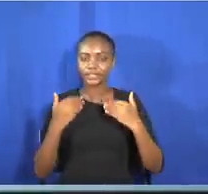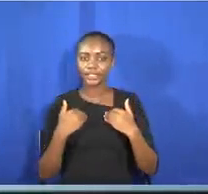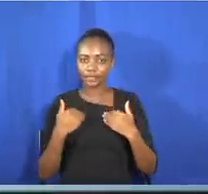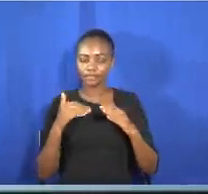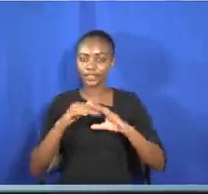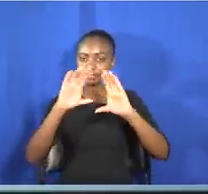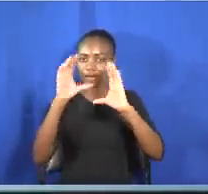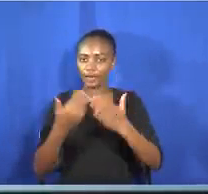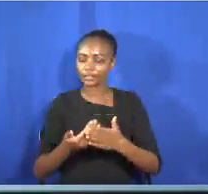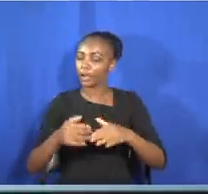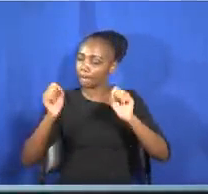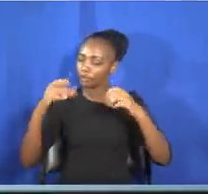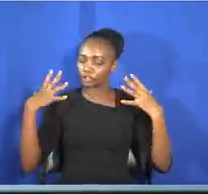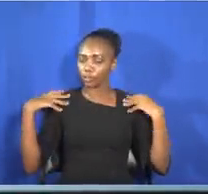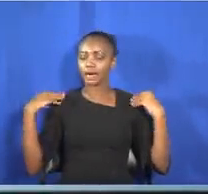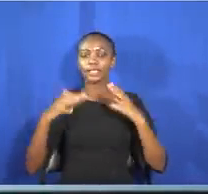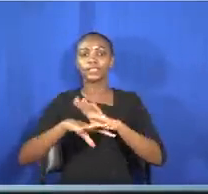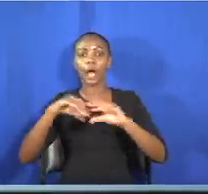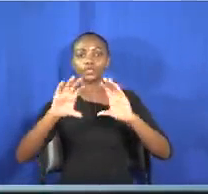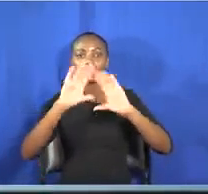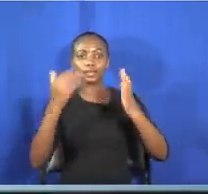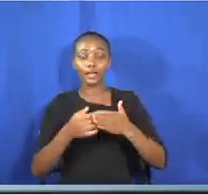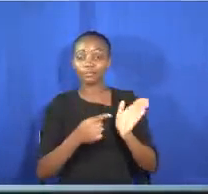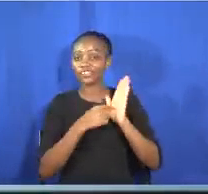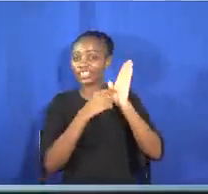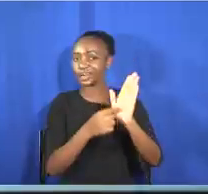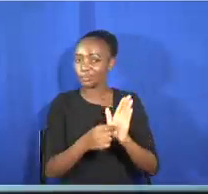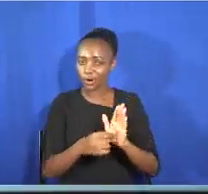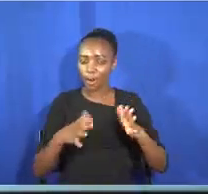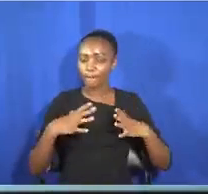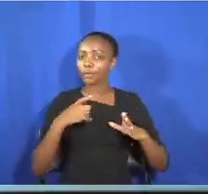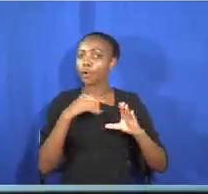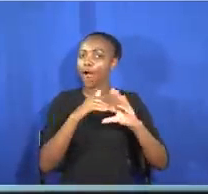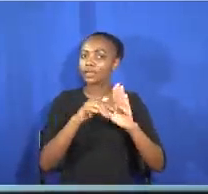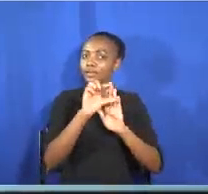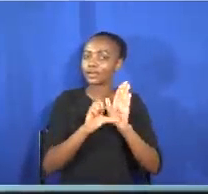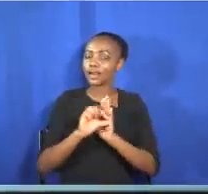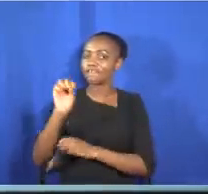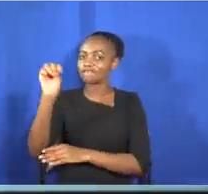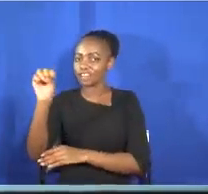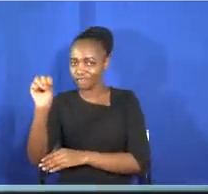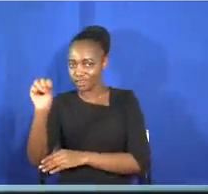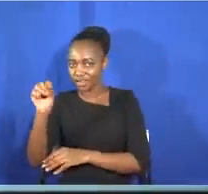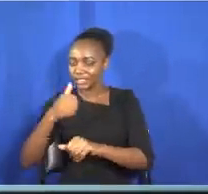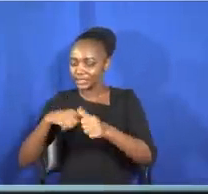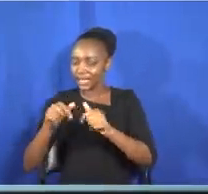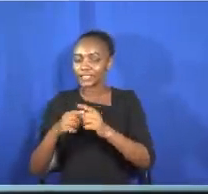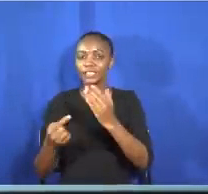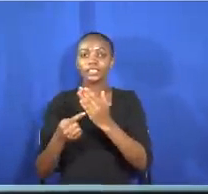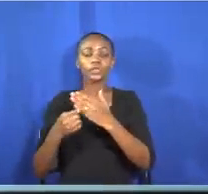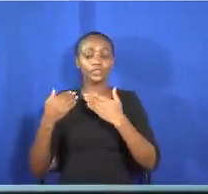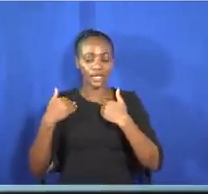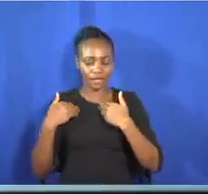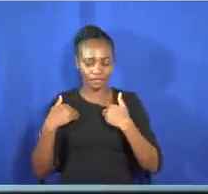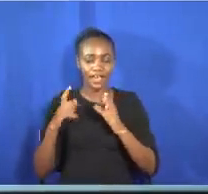the learner has acquired within the classroom, they may practice out there. For example, those who are in grade 5,